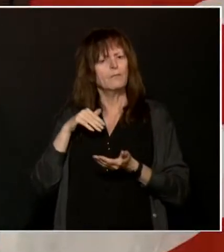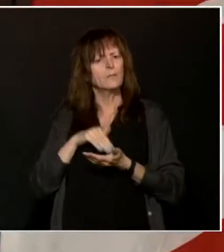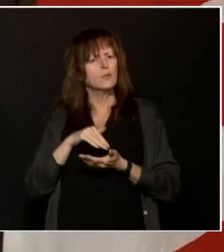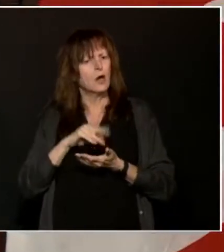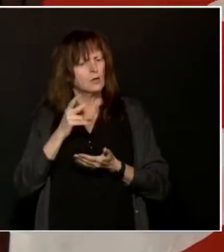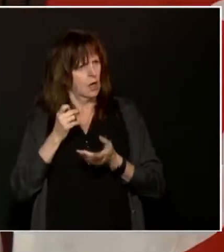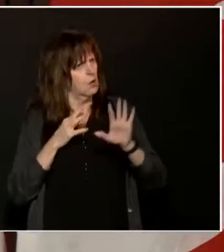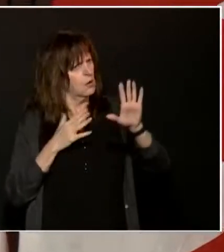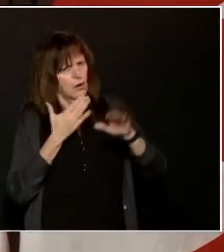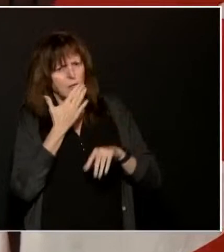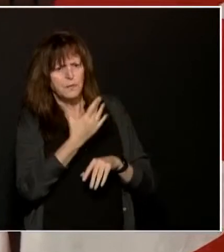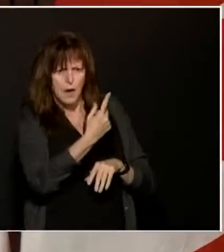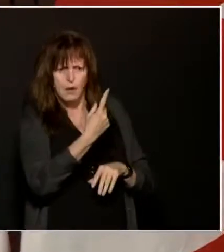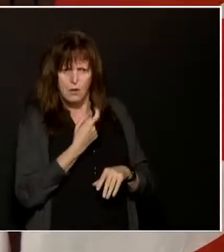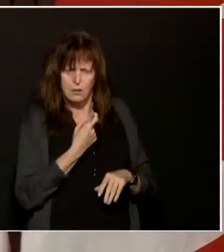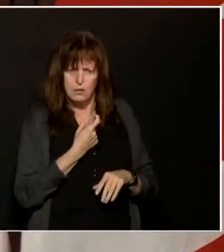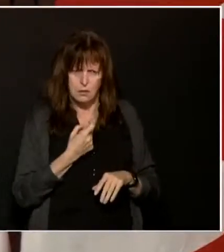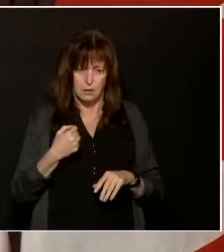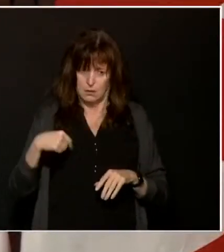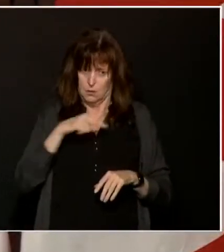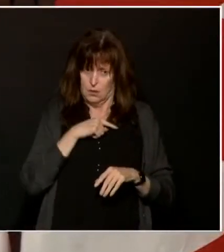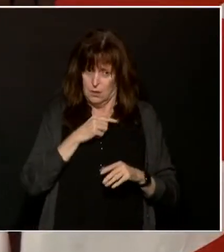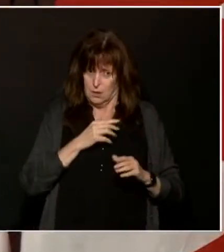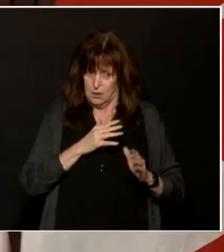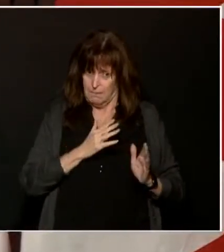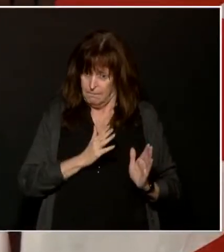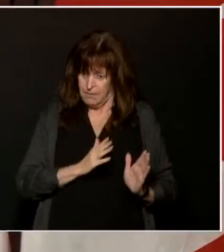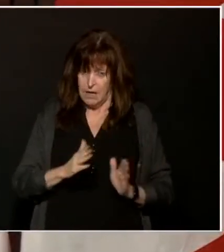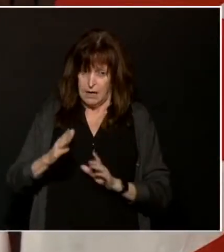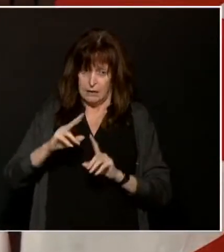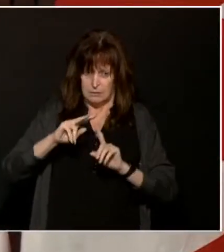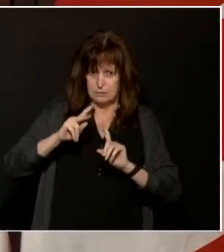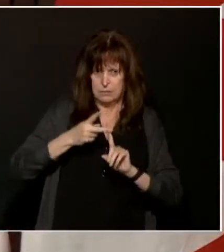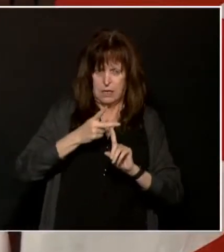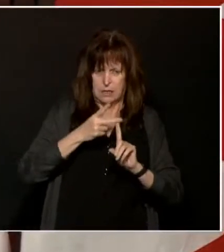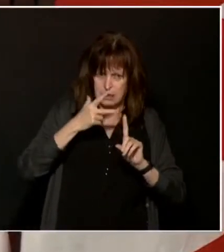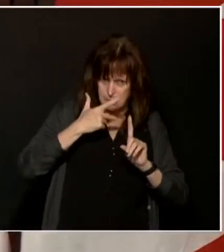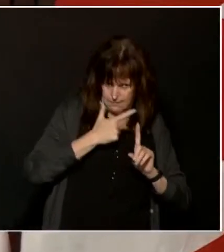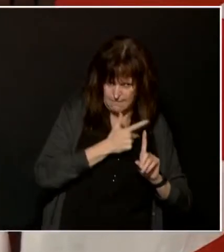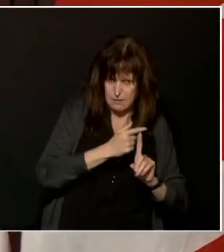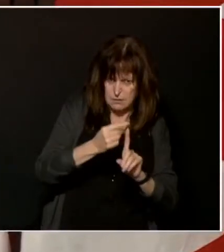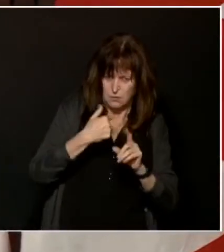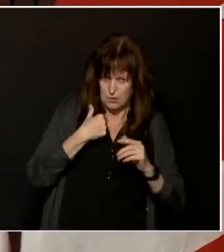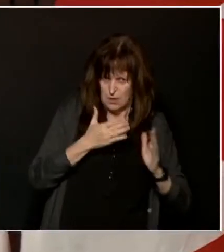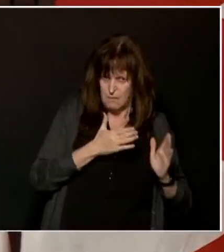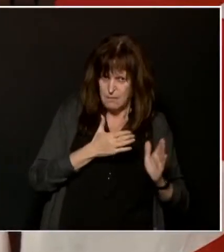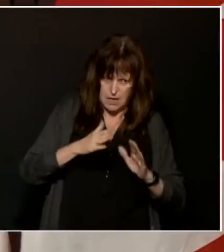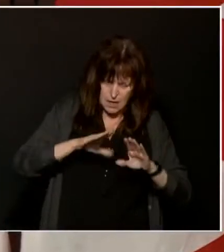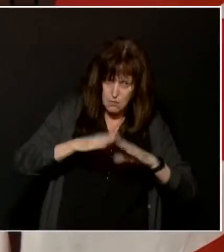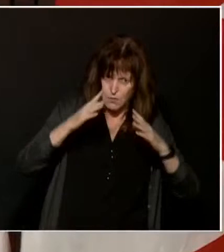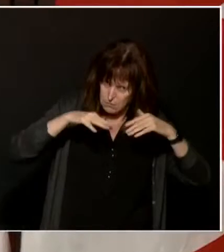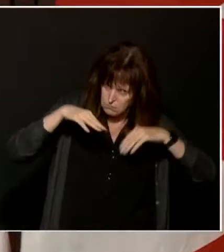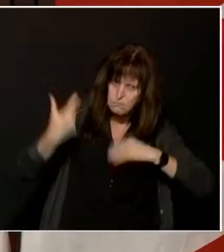carefully planning out second dose, a second dose rollout plan, working together, and there will be a